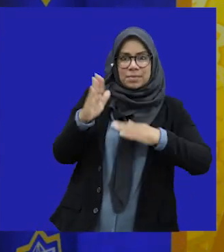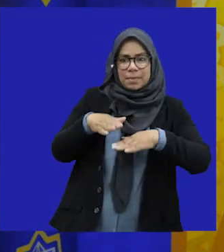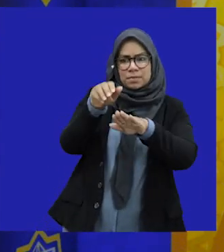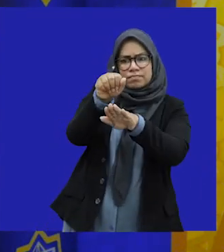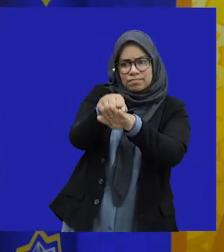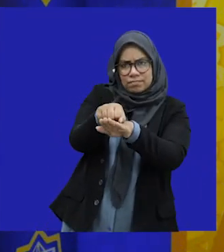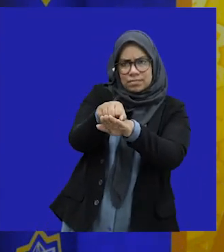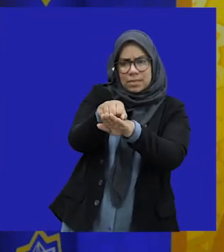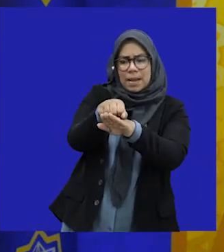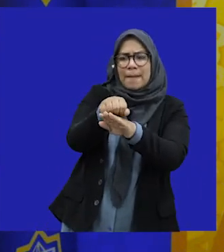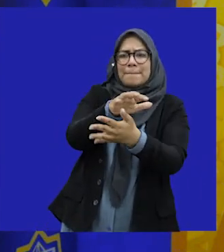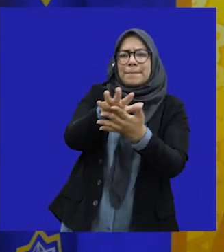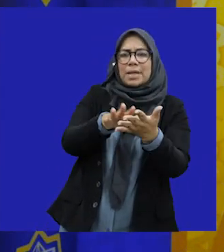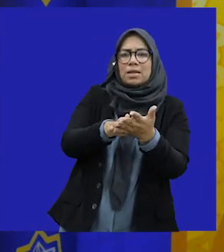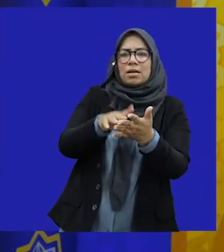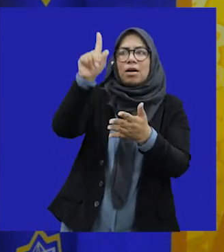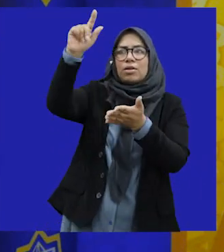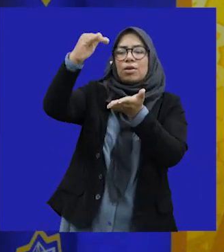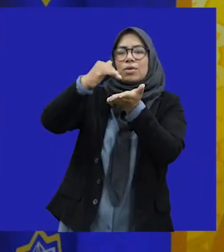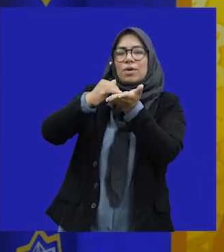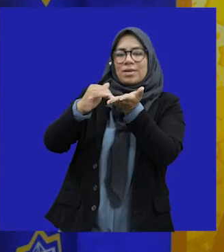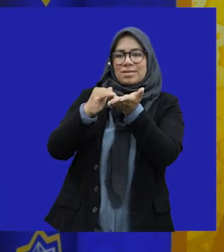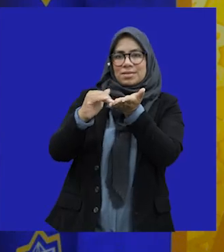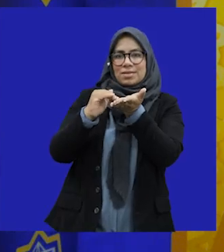a sin from your deeds.